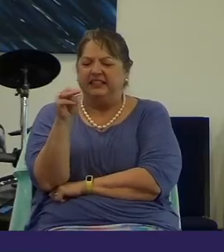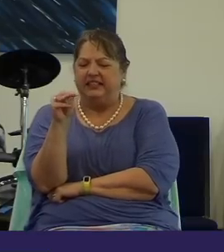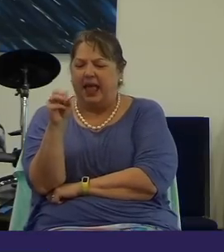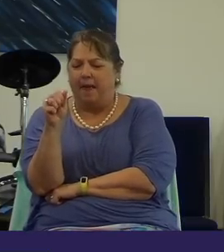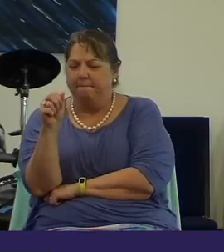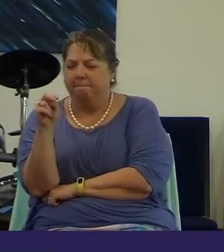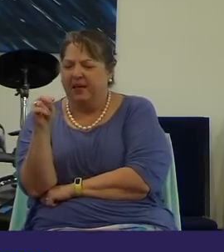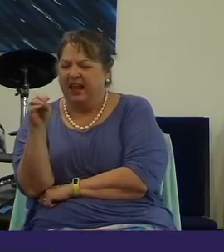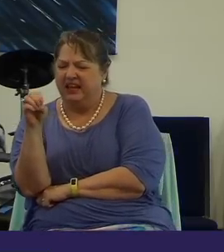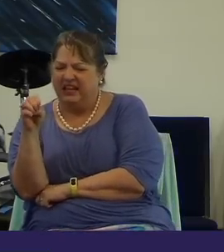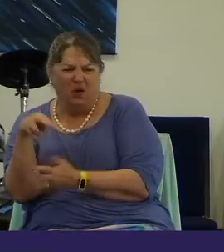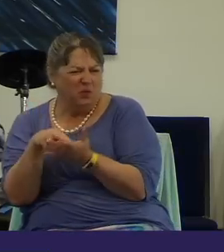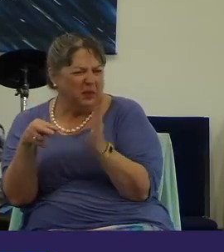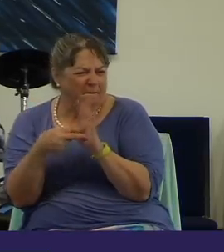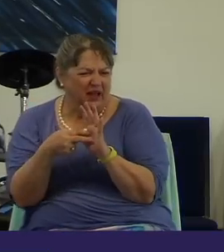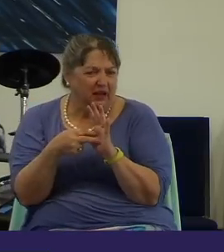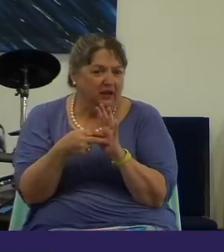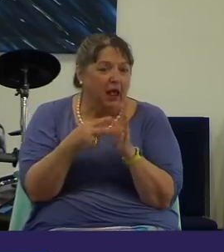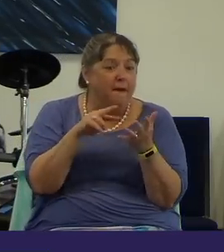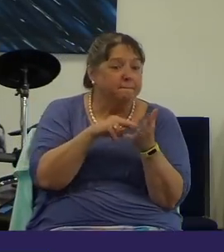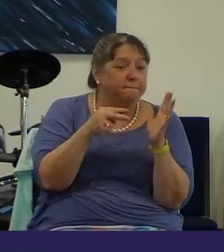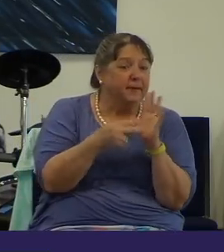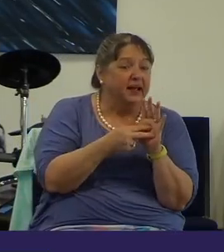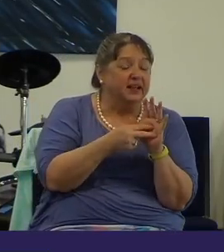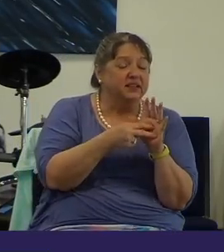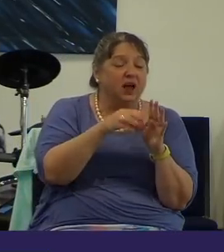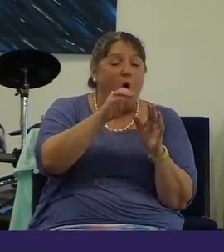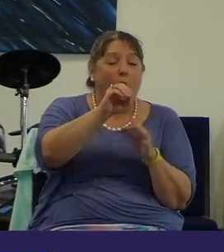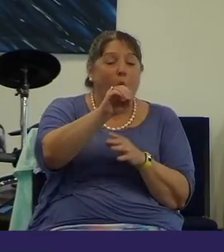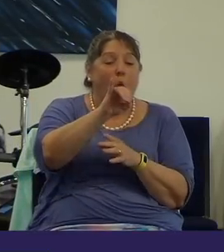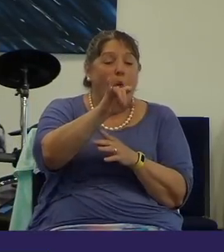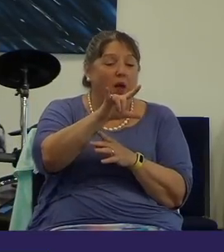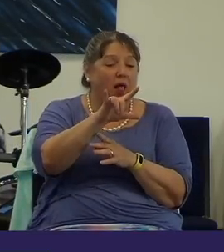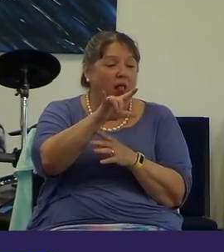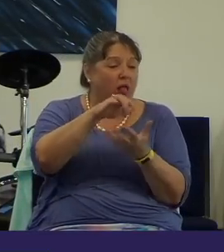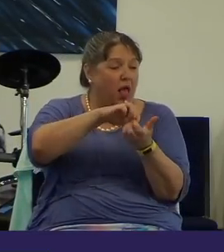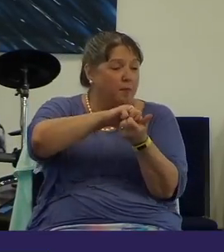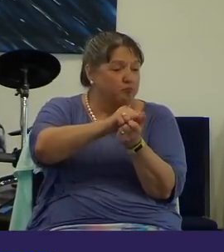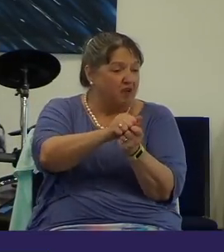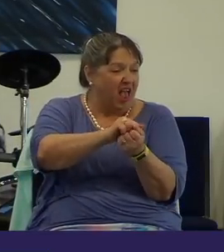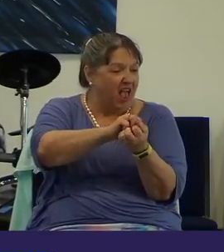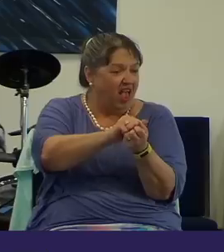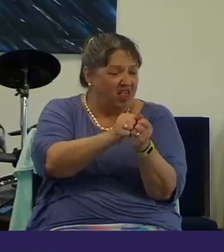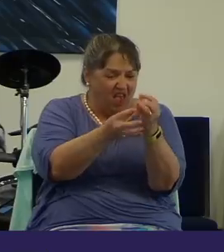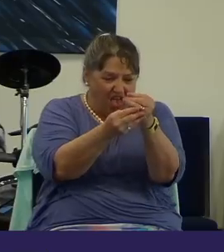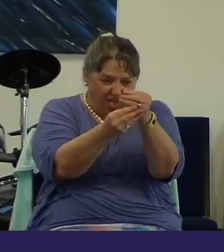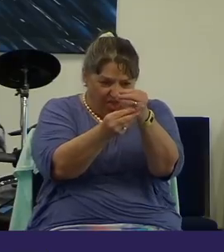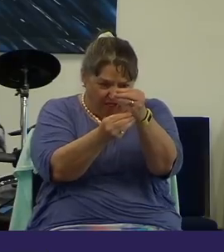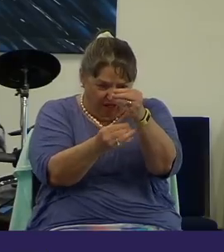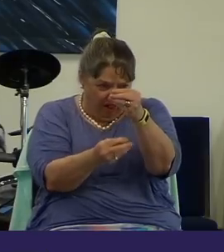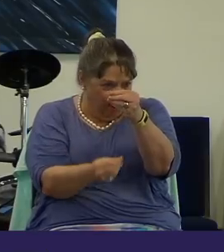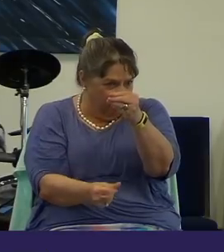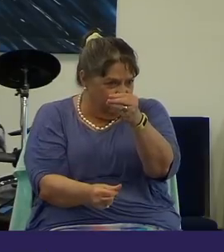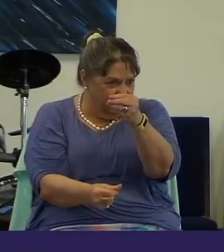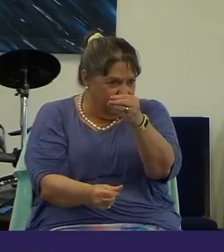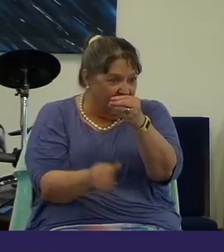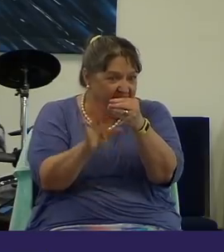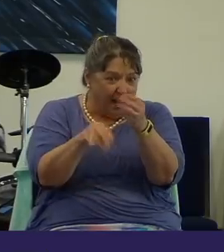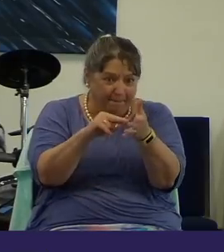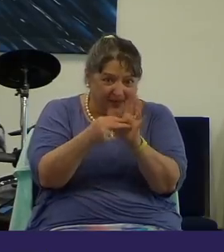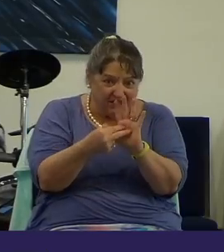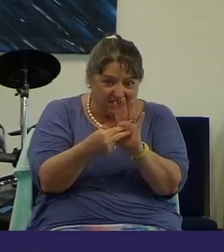pressure of God's upcoming wrath for your sin and my sin was pressing in on Jesus and was